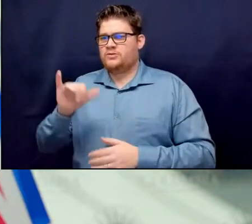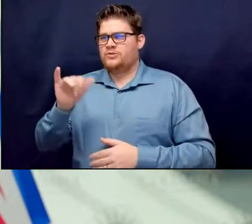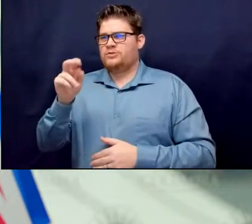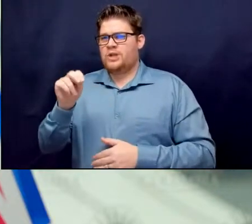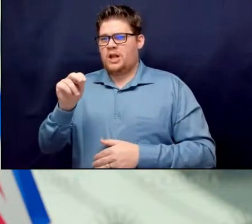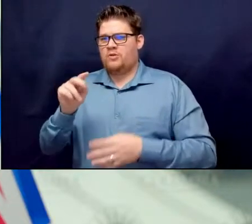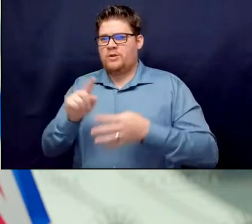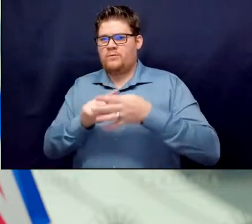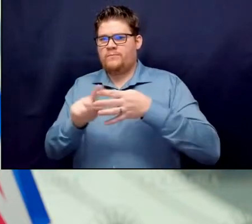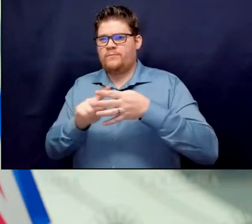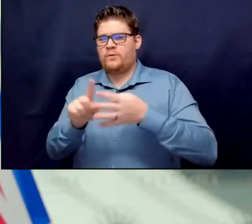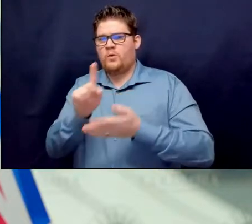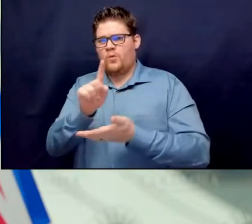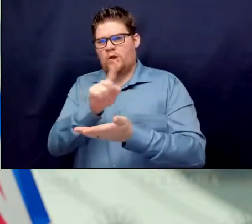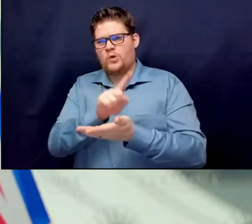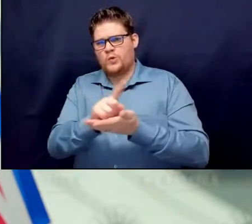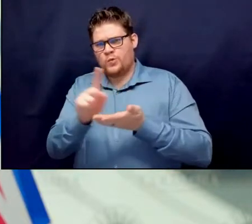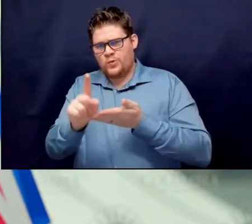8,802